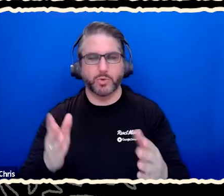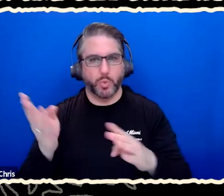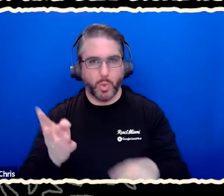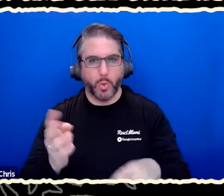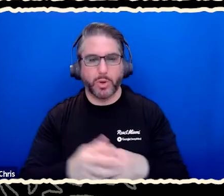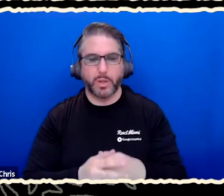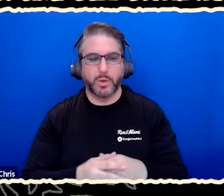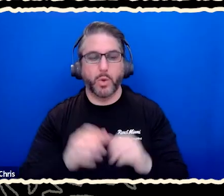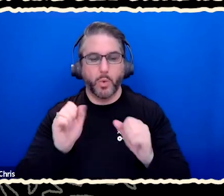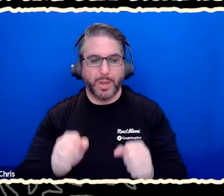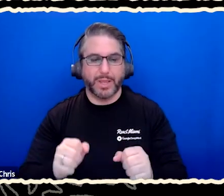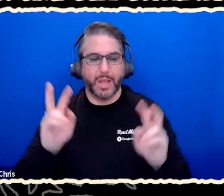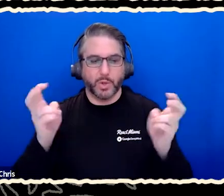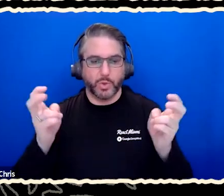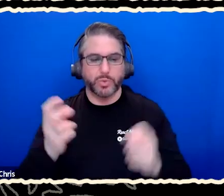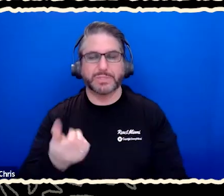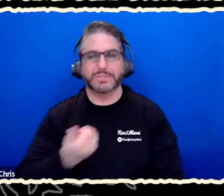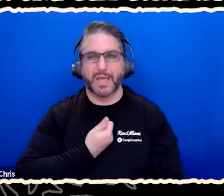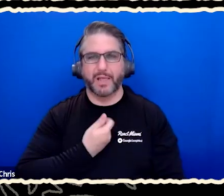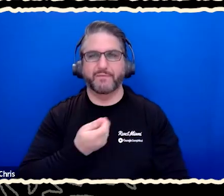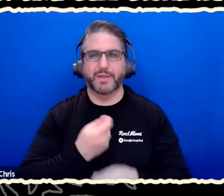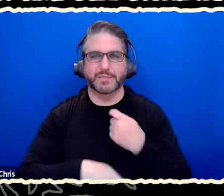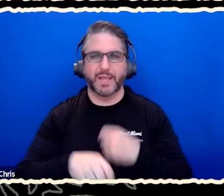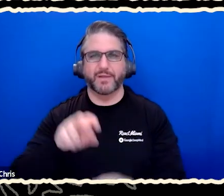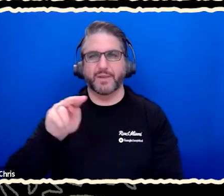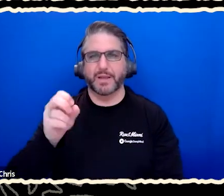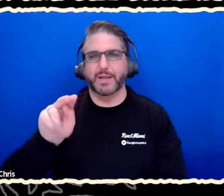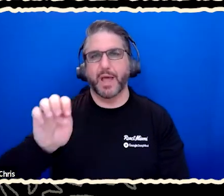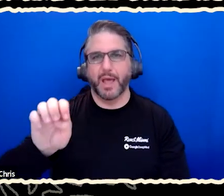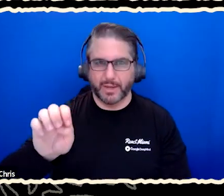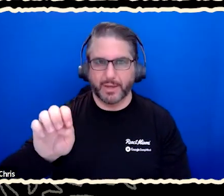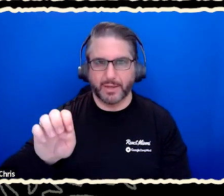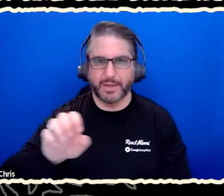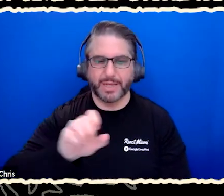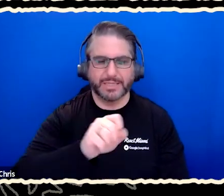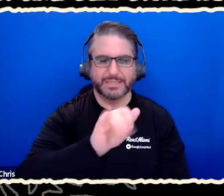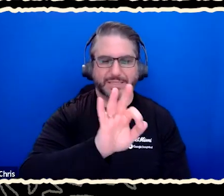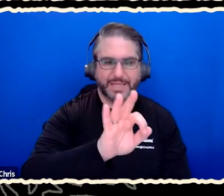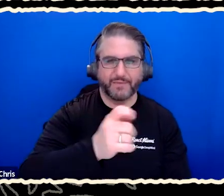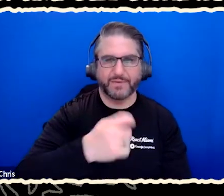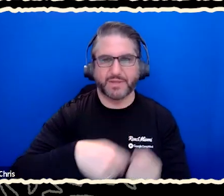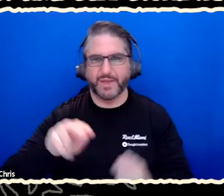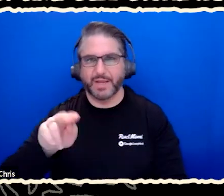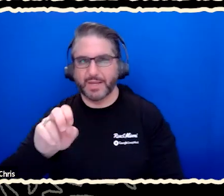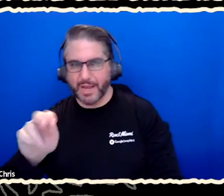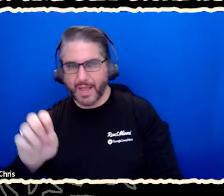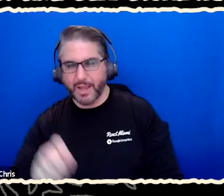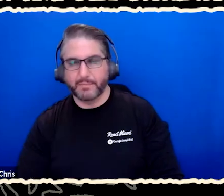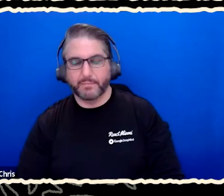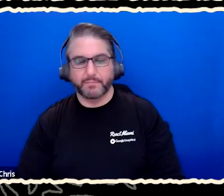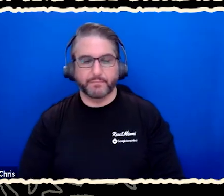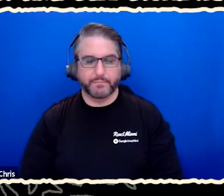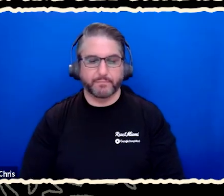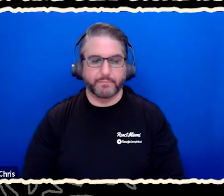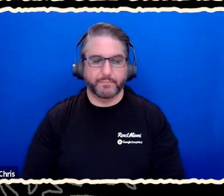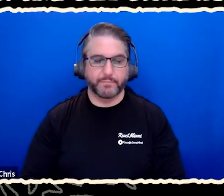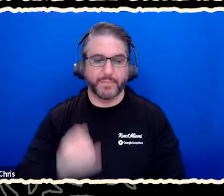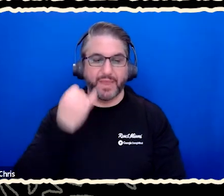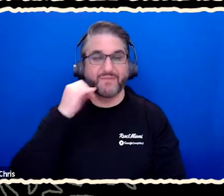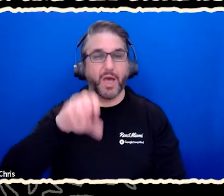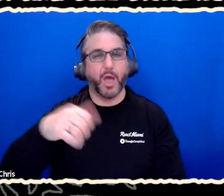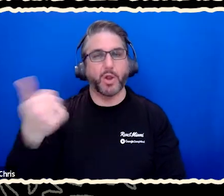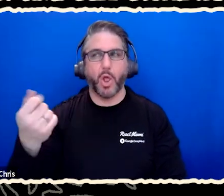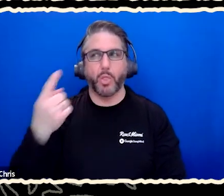of none, which will allow some, let's say, allied castles, so trusted sources to be loaded